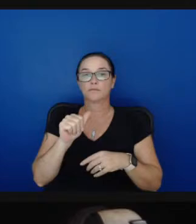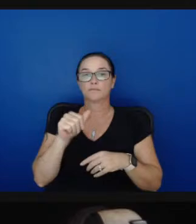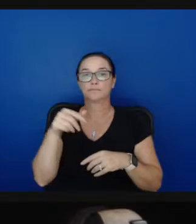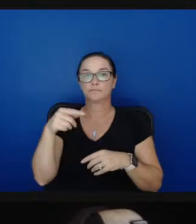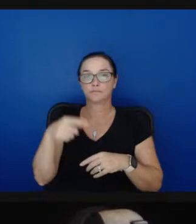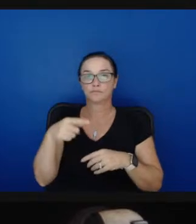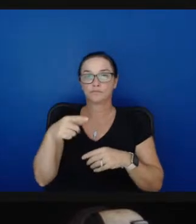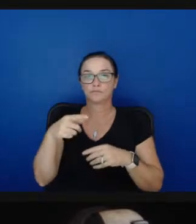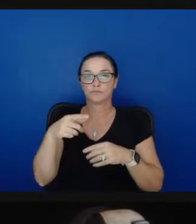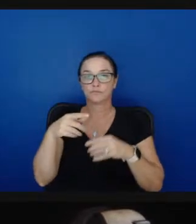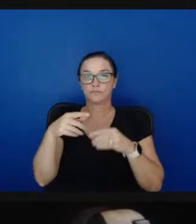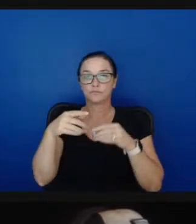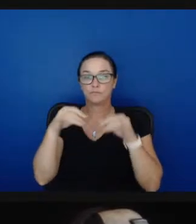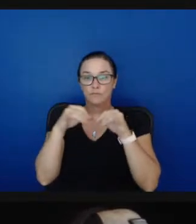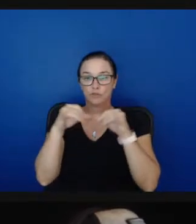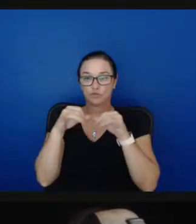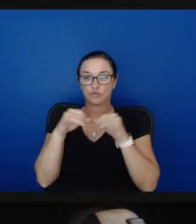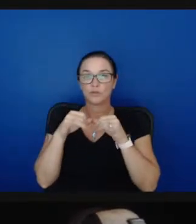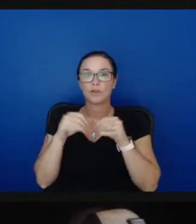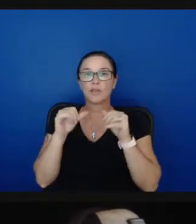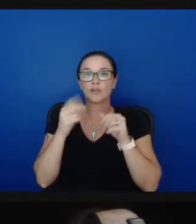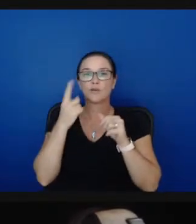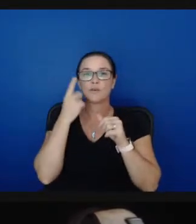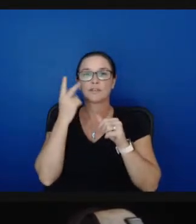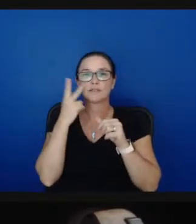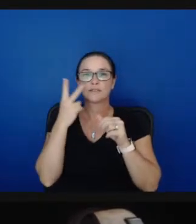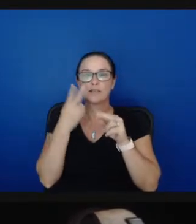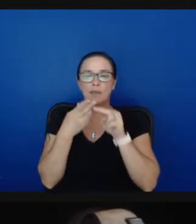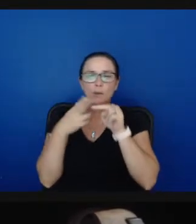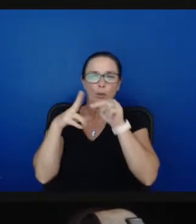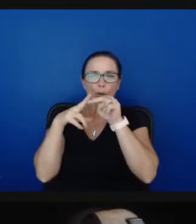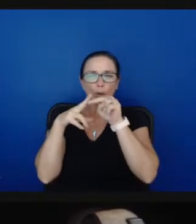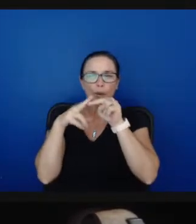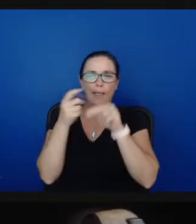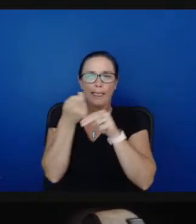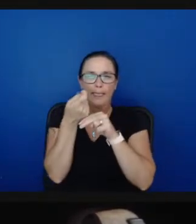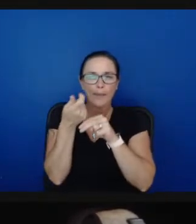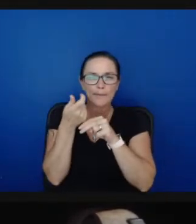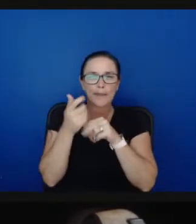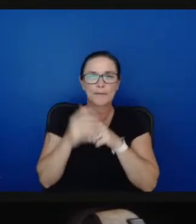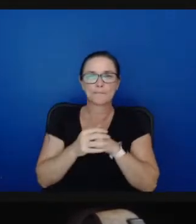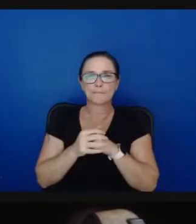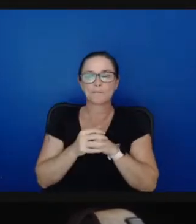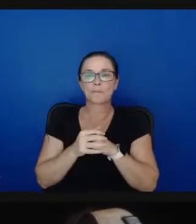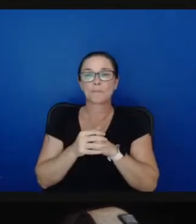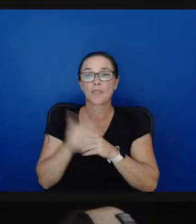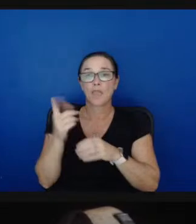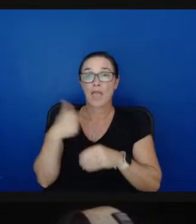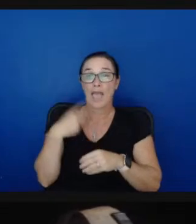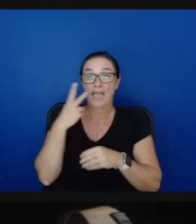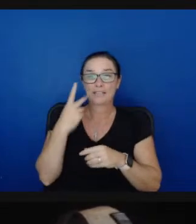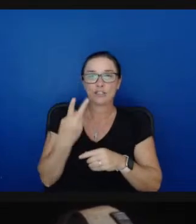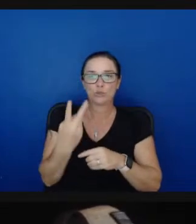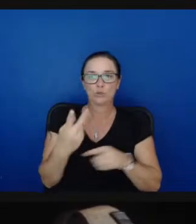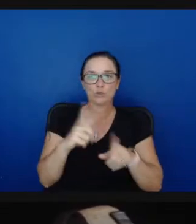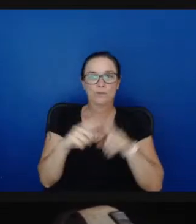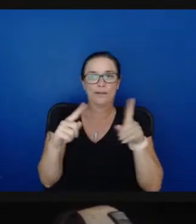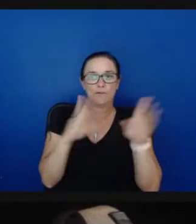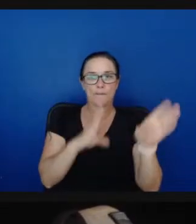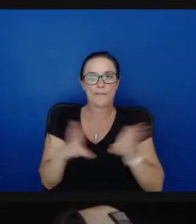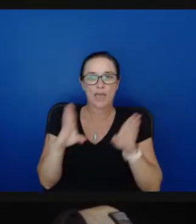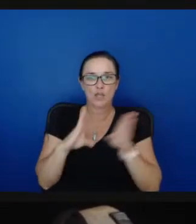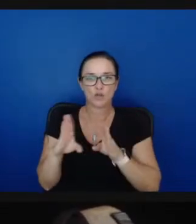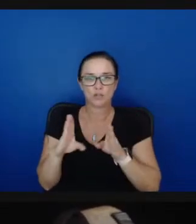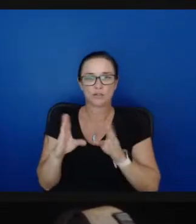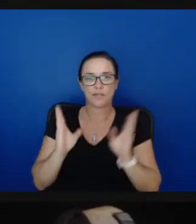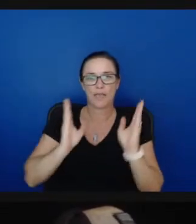gain in our inflation here. But what I see is two different patterns. One that lasts